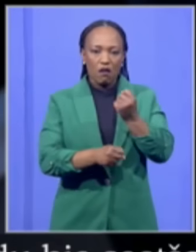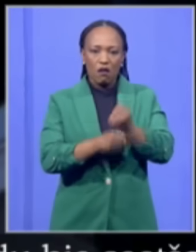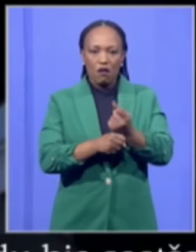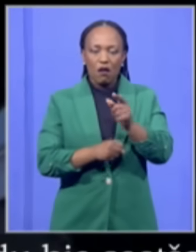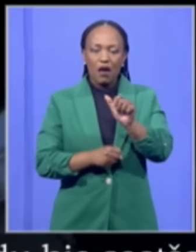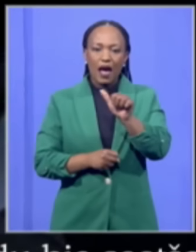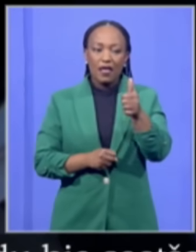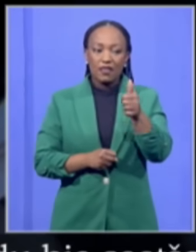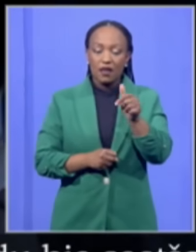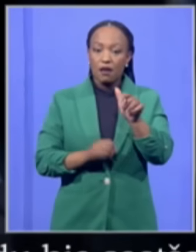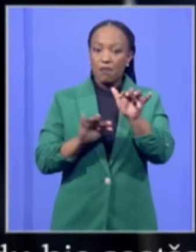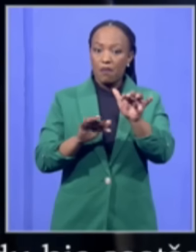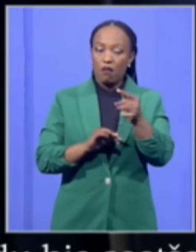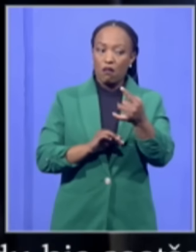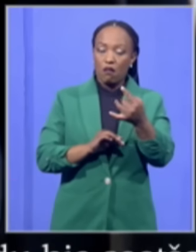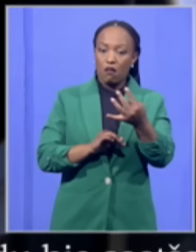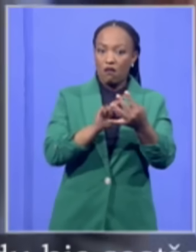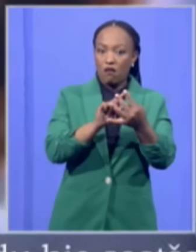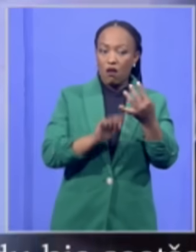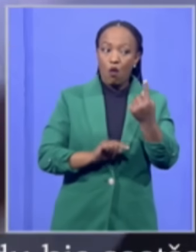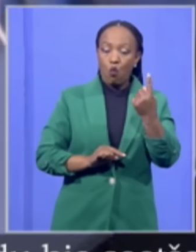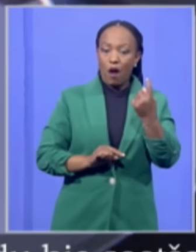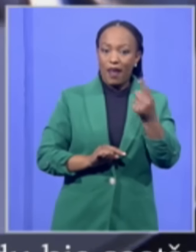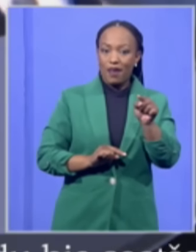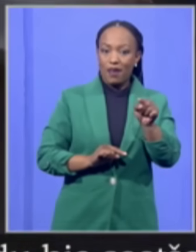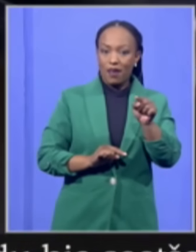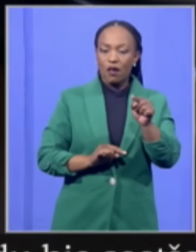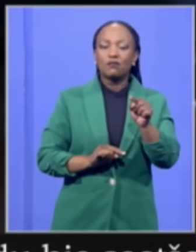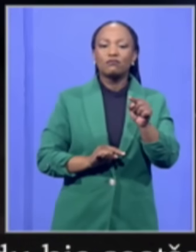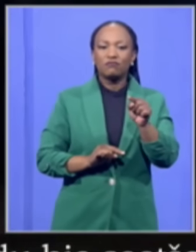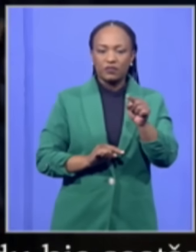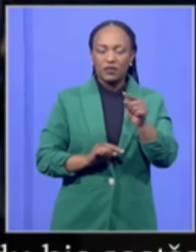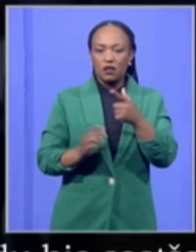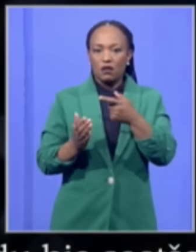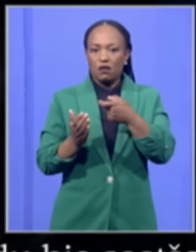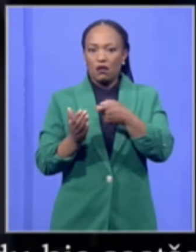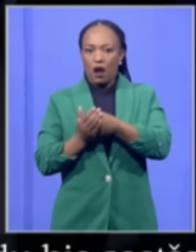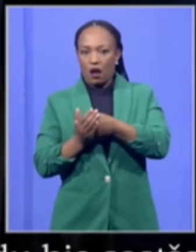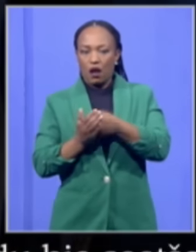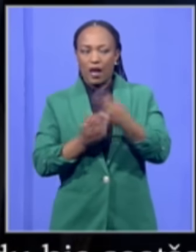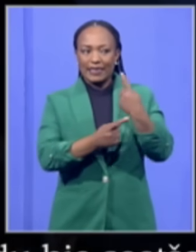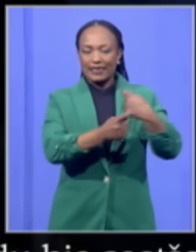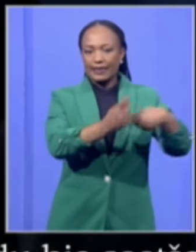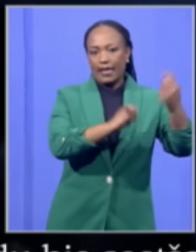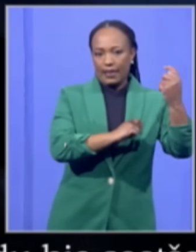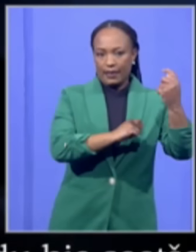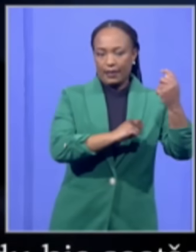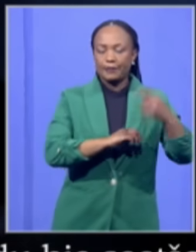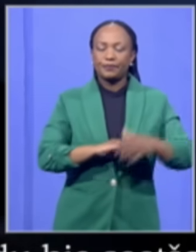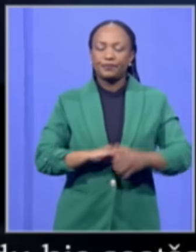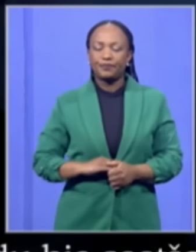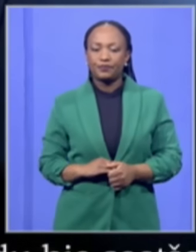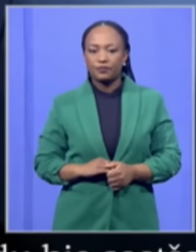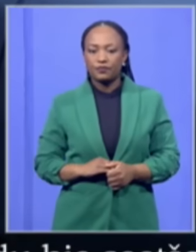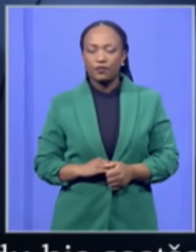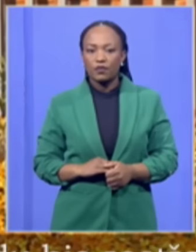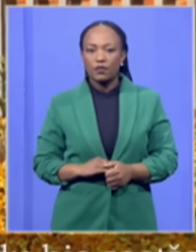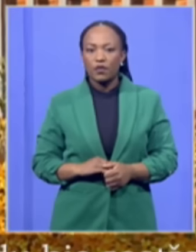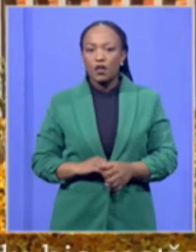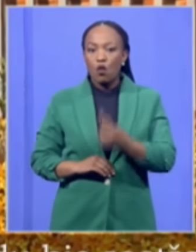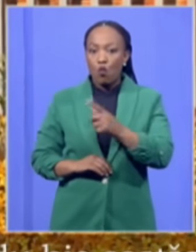amegago tiragalong ye, go dumelwa gore o tee wa bona ke wa go reka le go di fetišetša pele. There is one individual